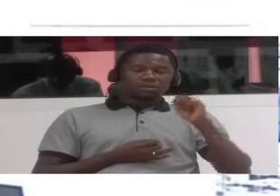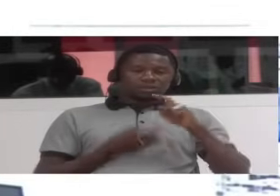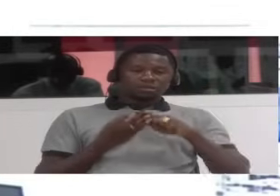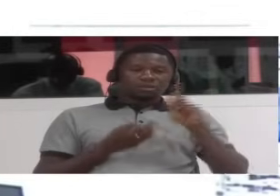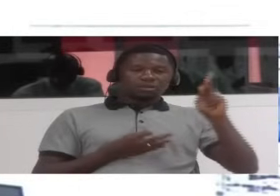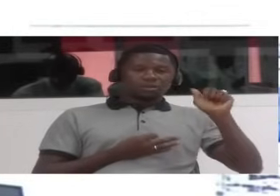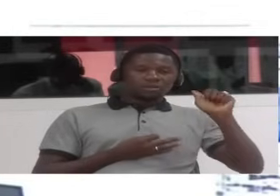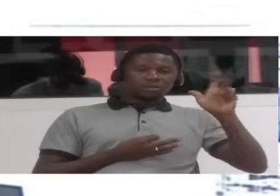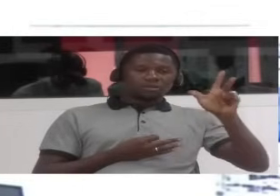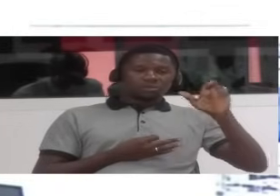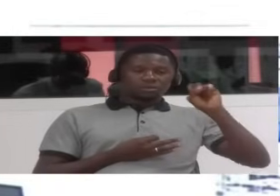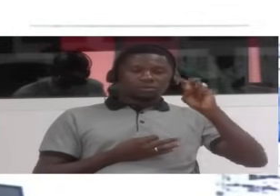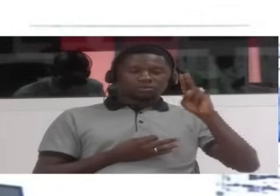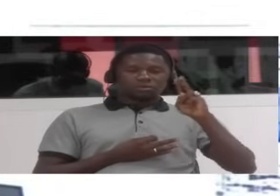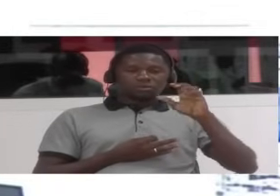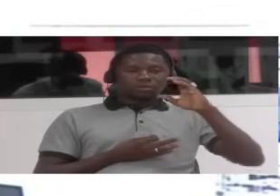Bombarde.